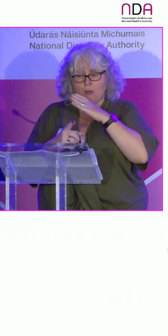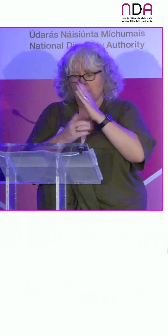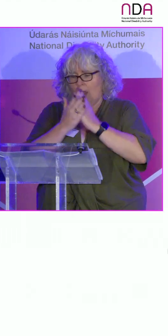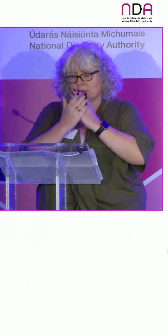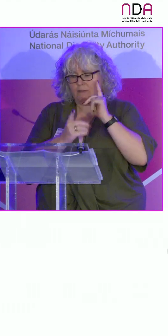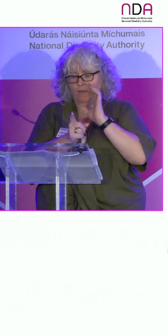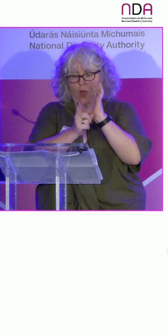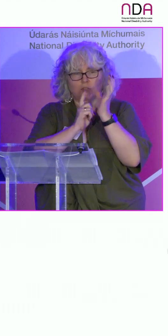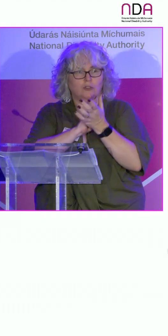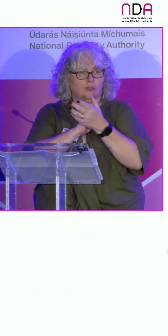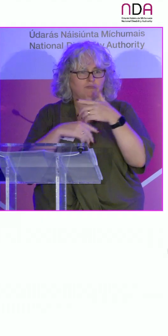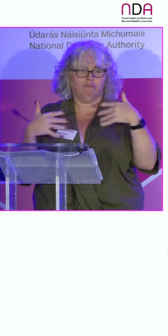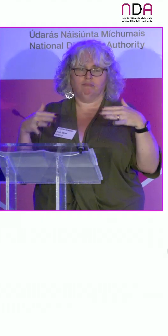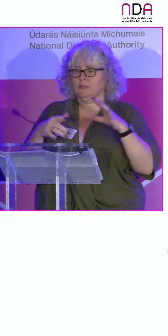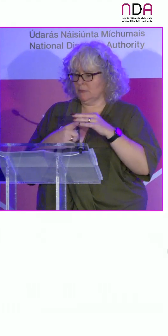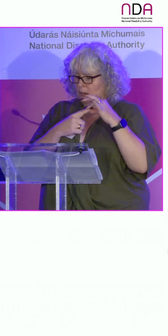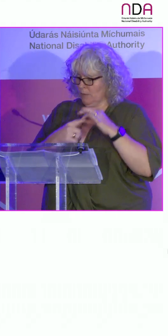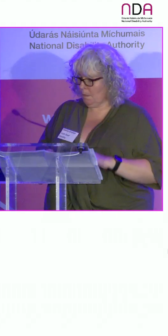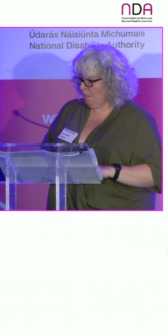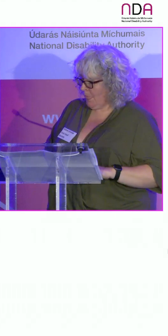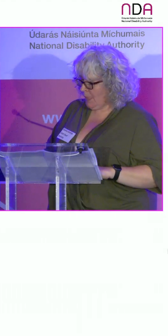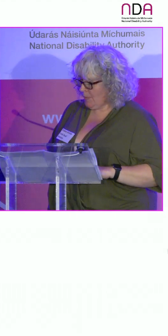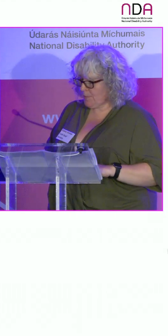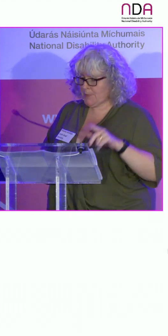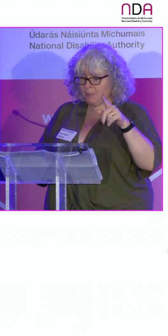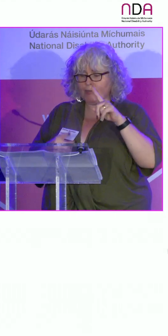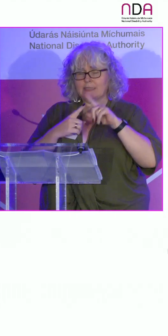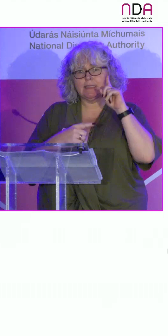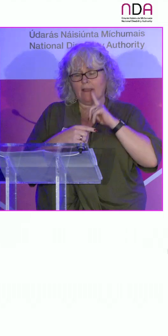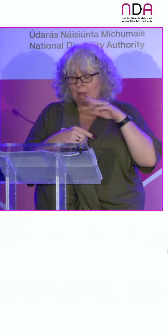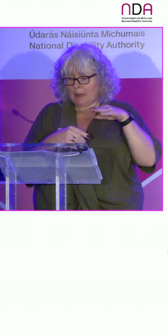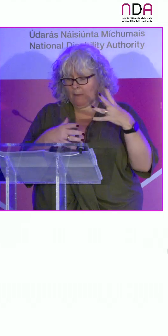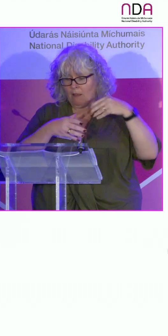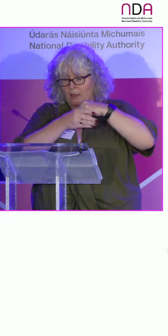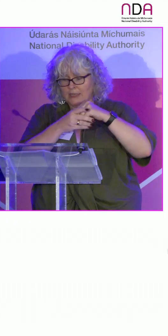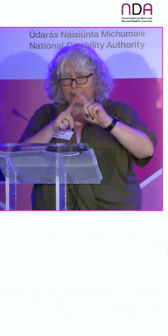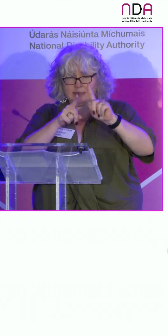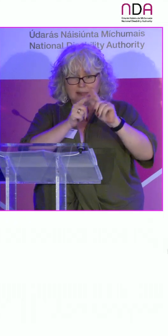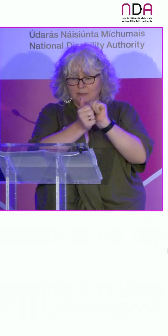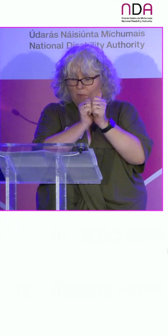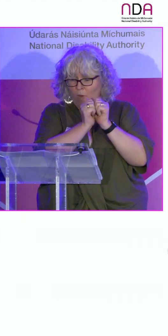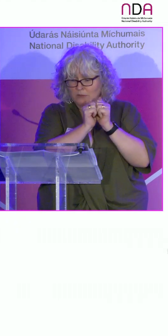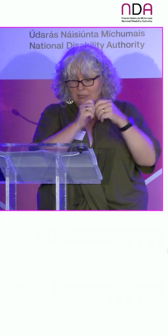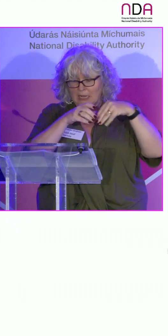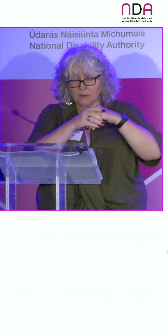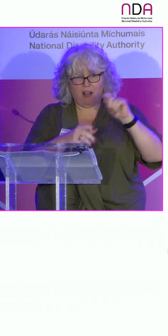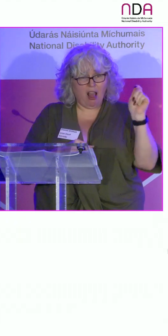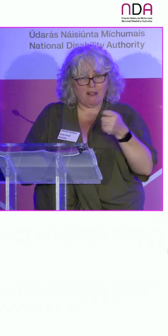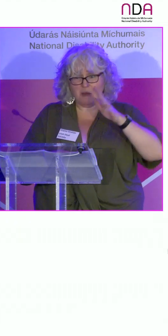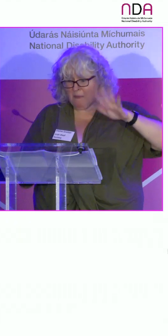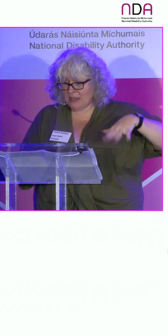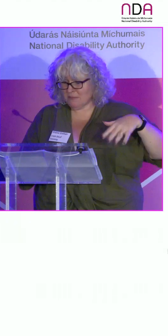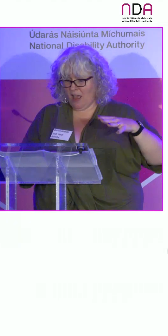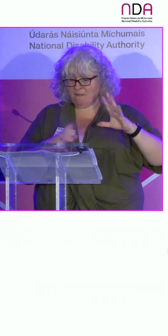Irish Sign Language is such an important part of the community and the culture, as I have said. For deaf people to be inclusive in different